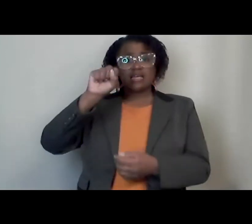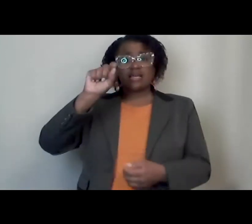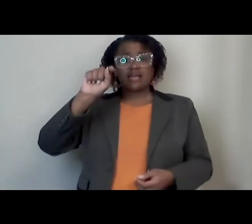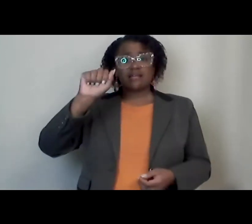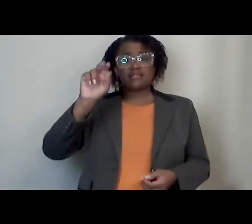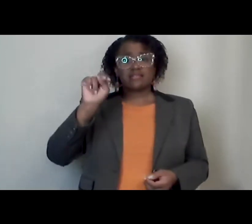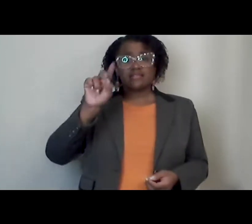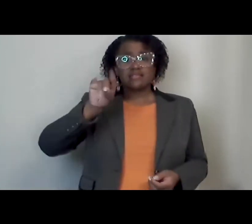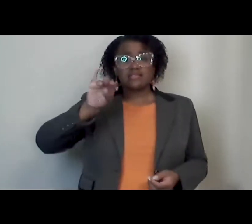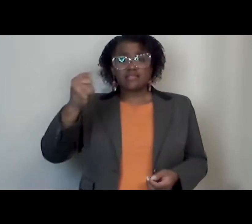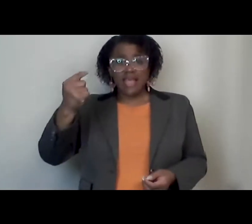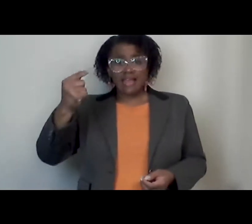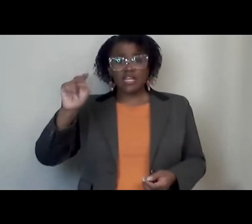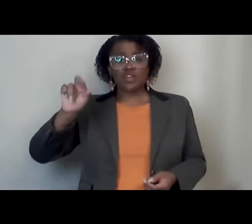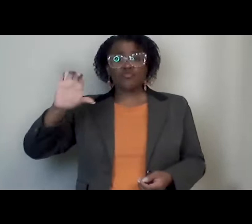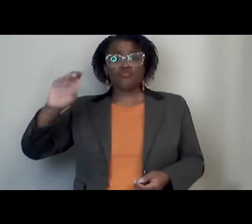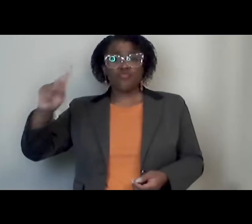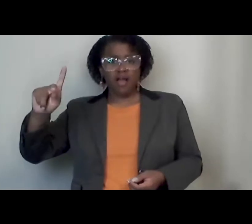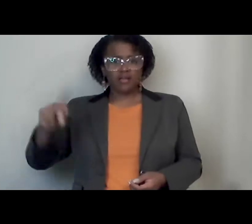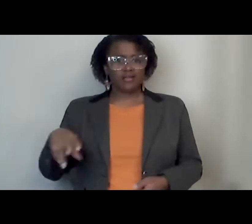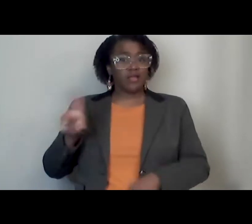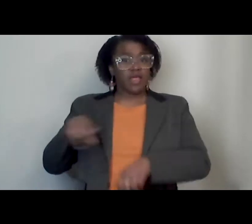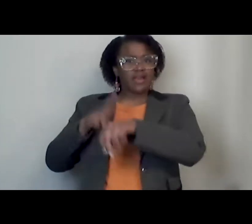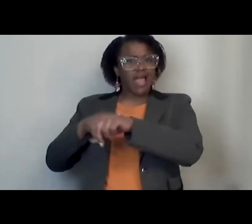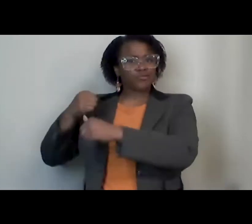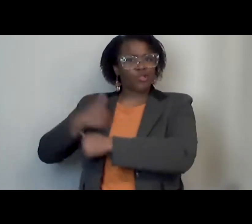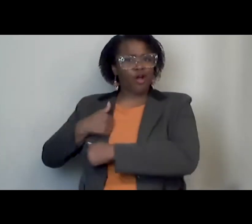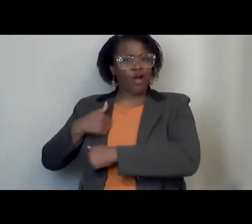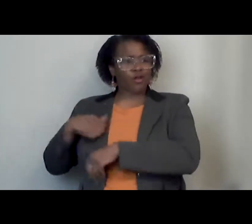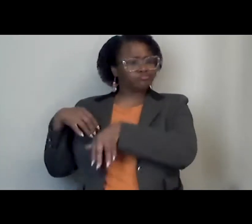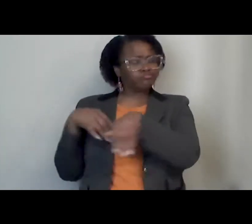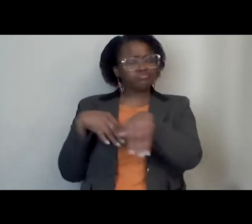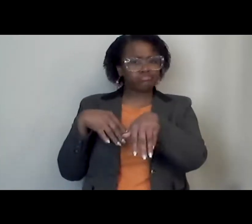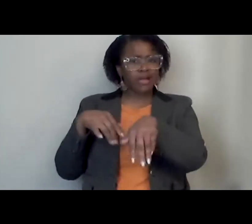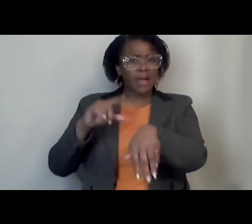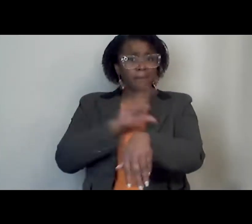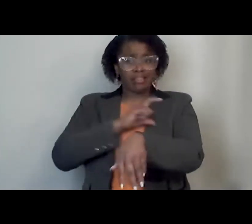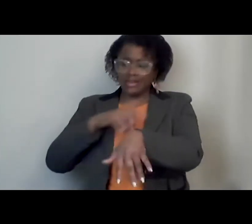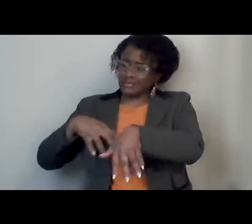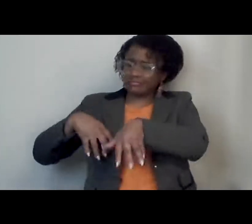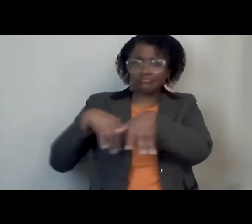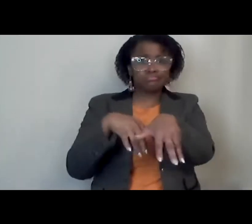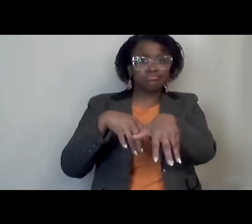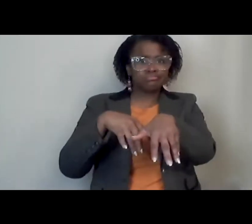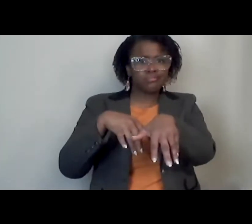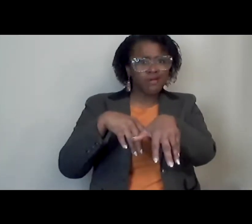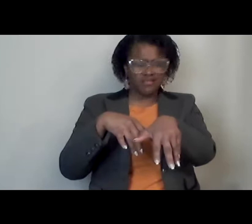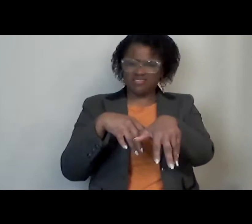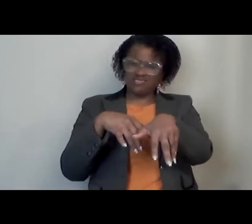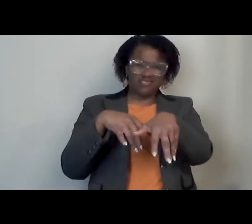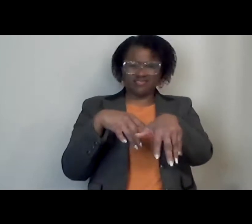the deployment of the National Guard, with police coming out in full force. And this is